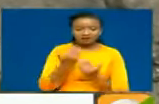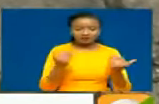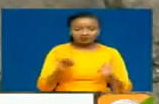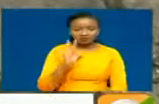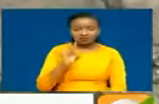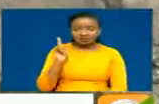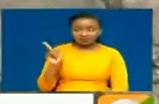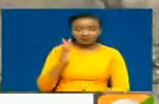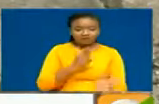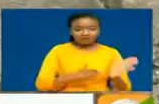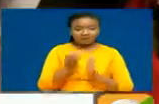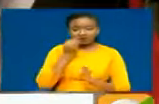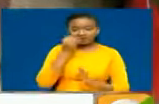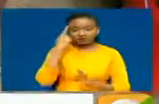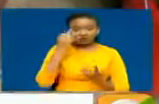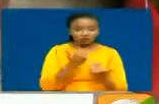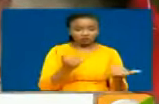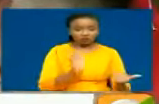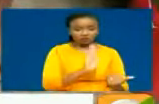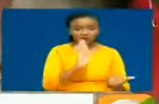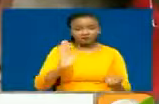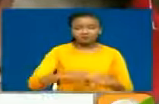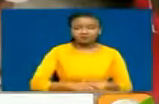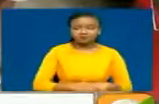she prepares a meal for her children.